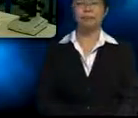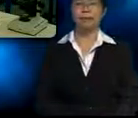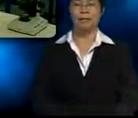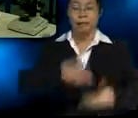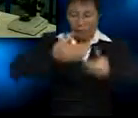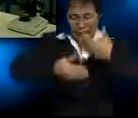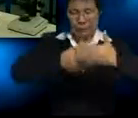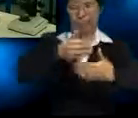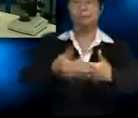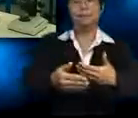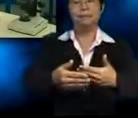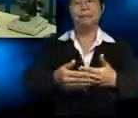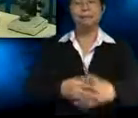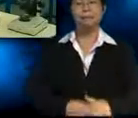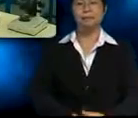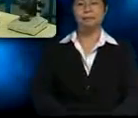Procedure.